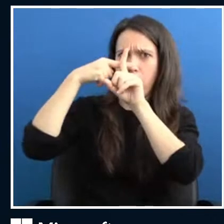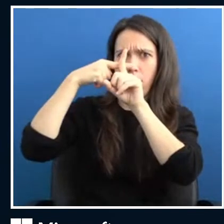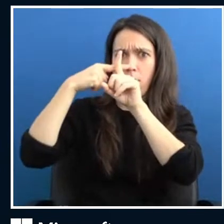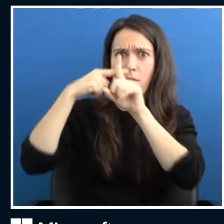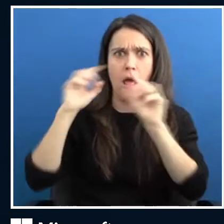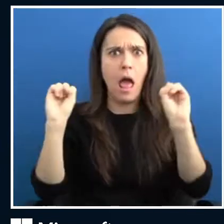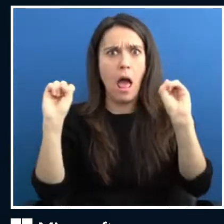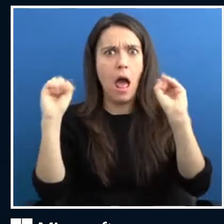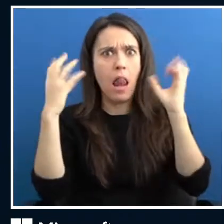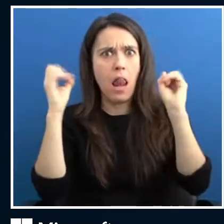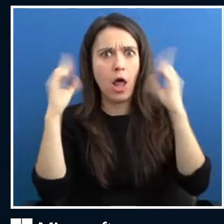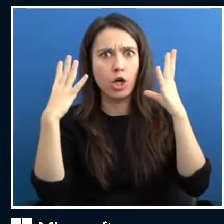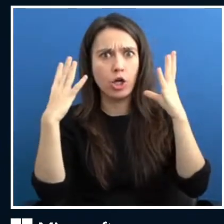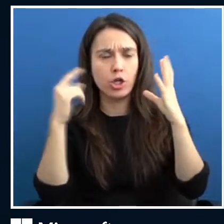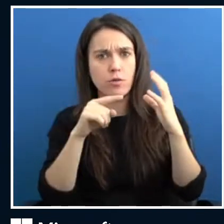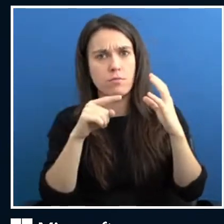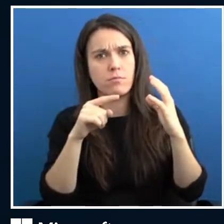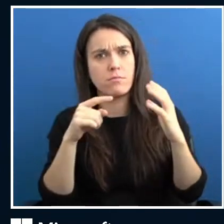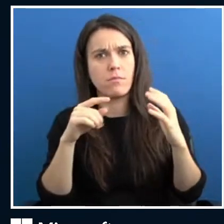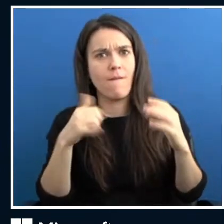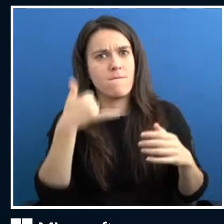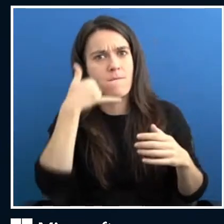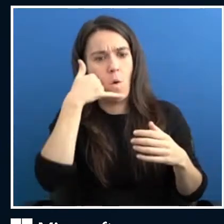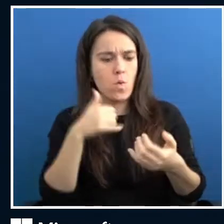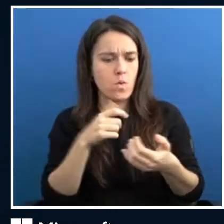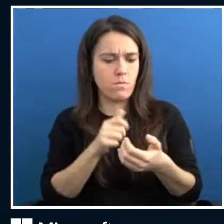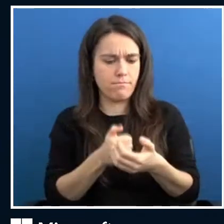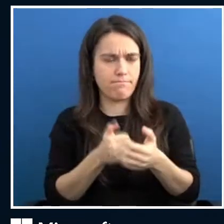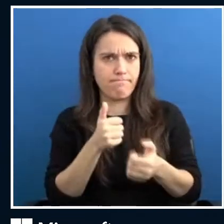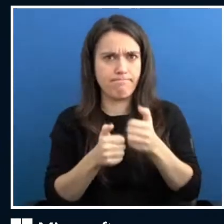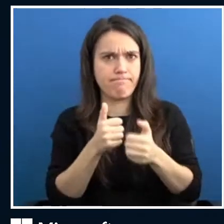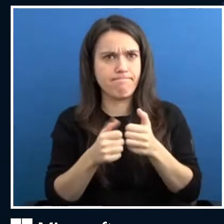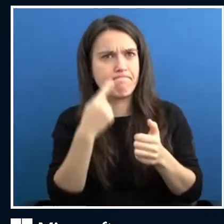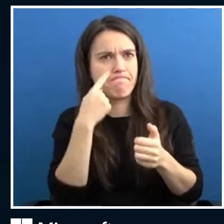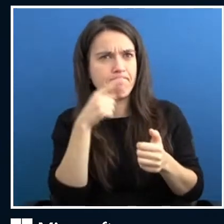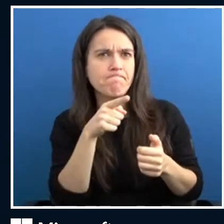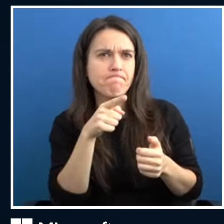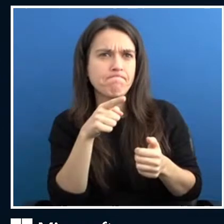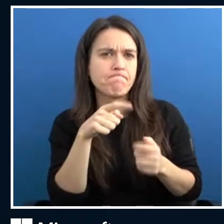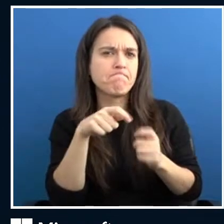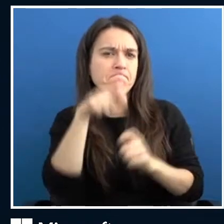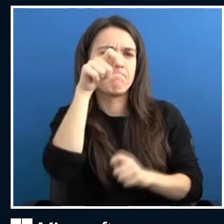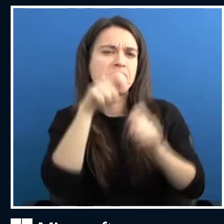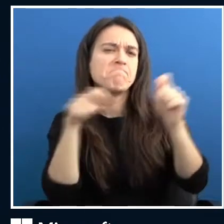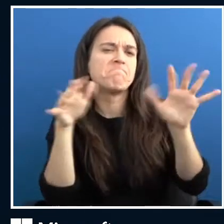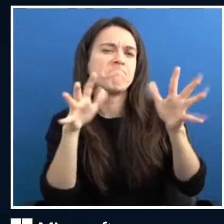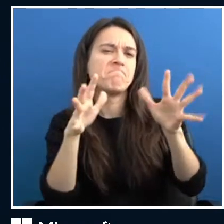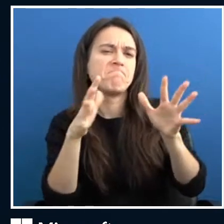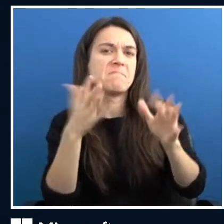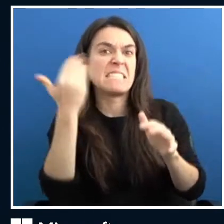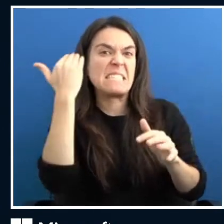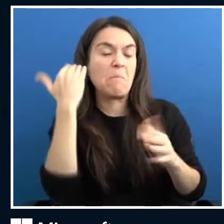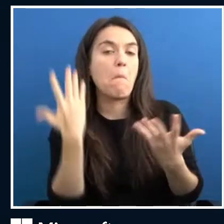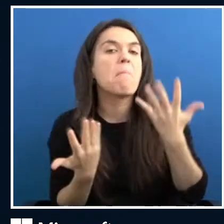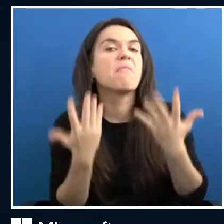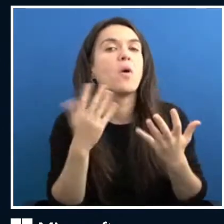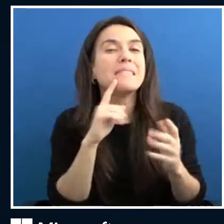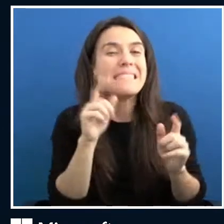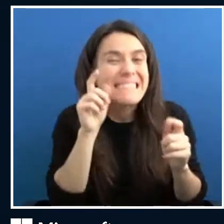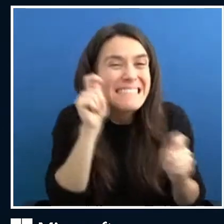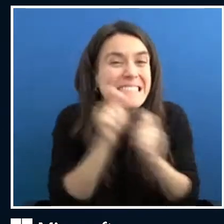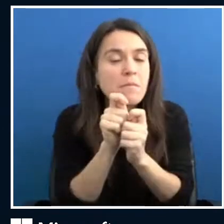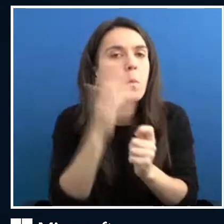agent's smartphone. It was matched for accuracy, as this is the same person that visited our store previously. And then